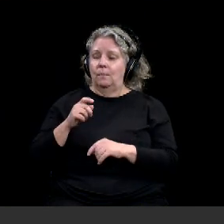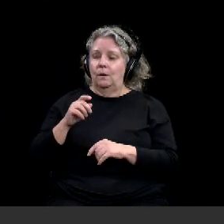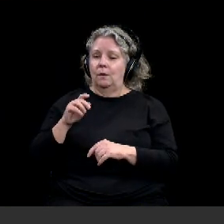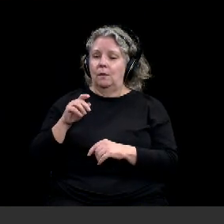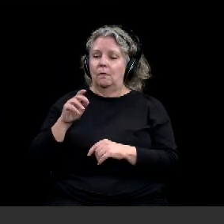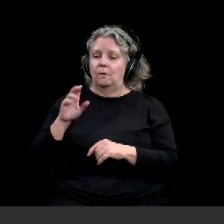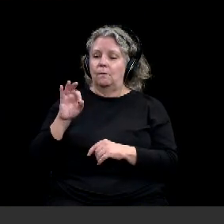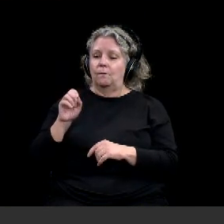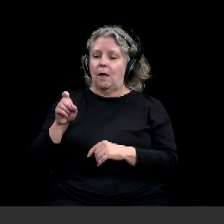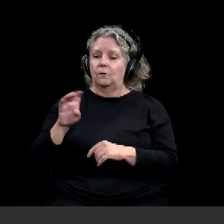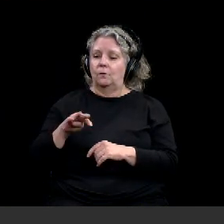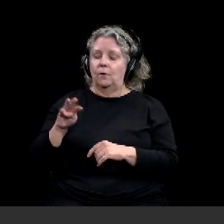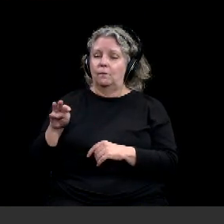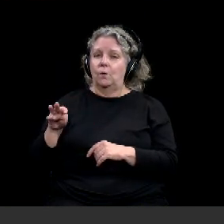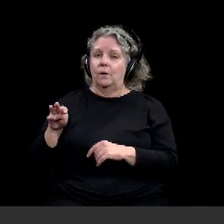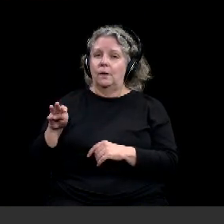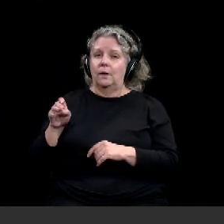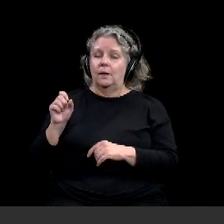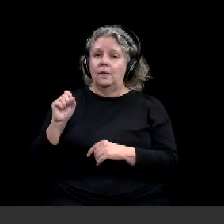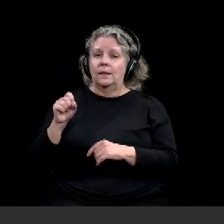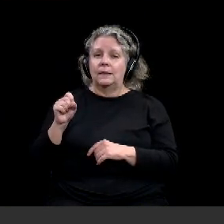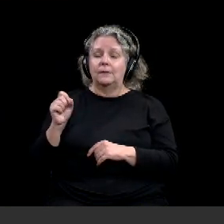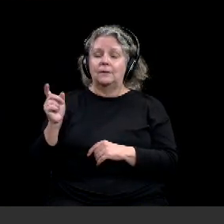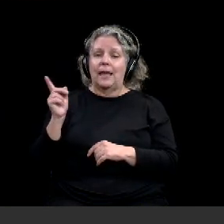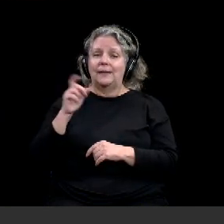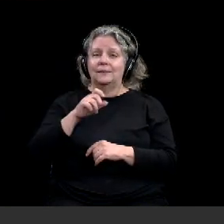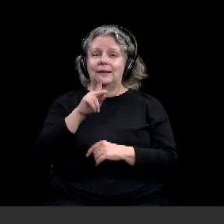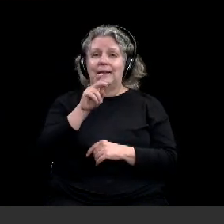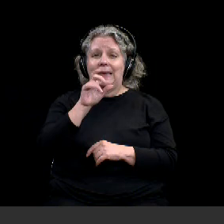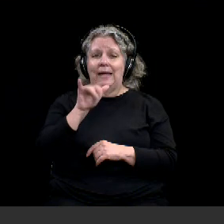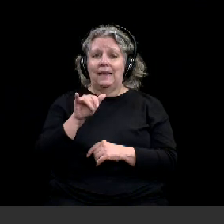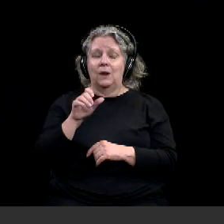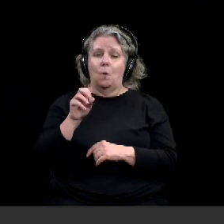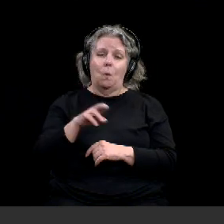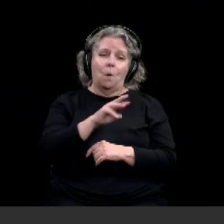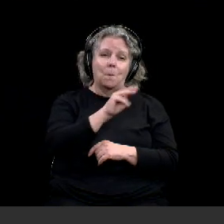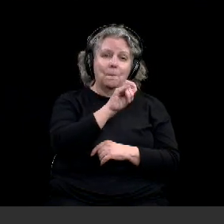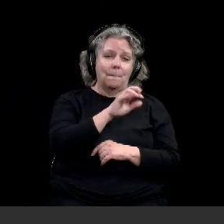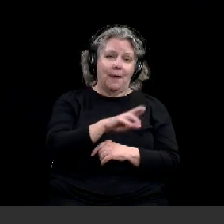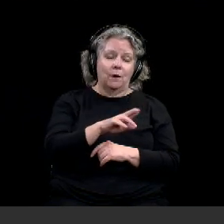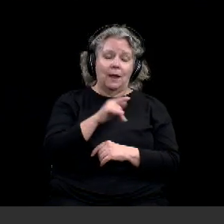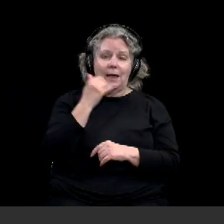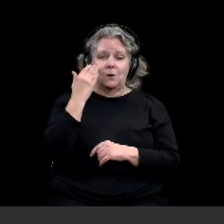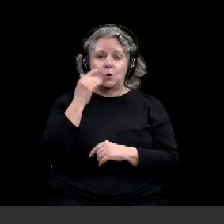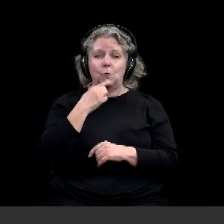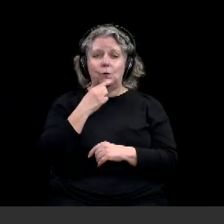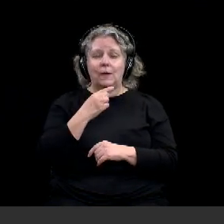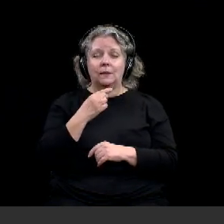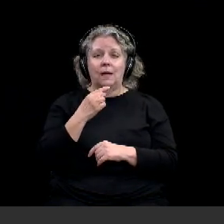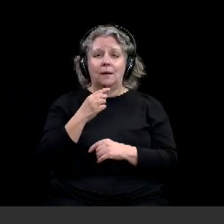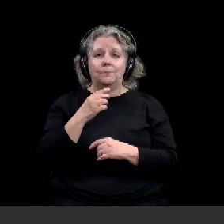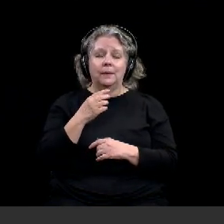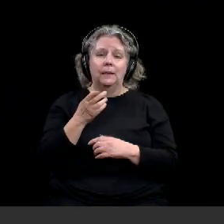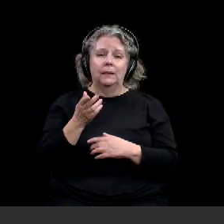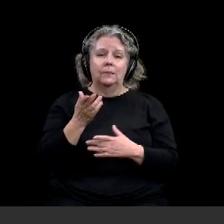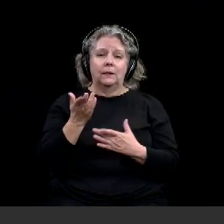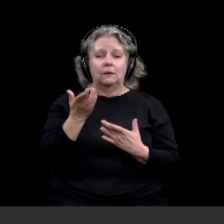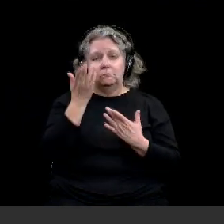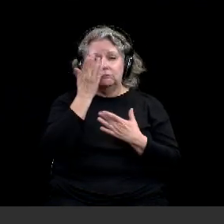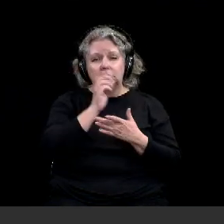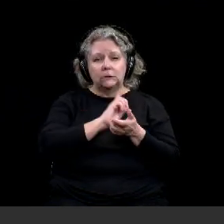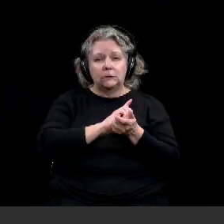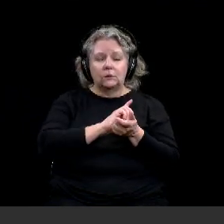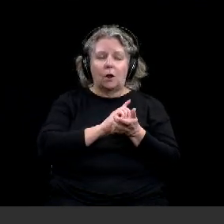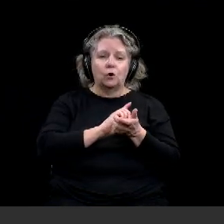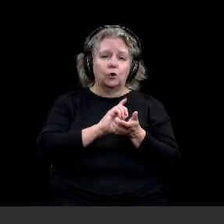Mayor. I just wanted to know, I know you said the epidemiologists are still kind of analyzing the results of that survey. And I just wanted to know, when the results are in, will